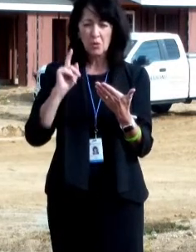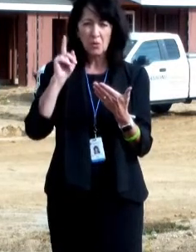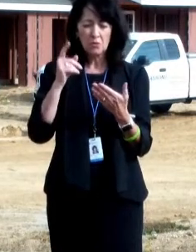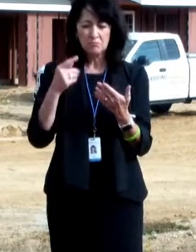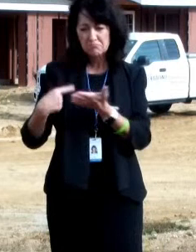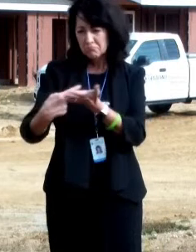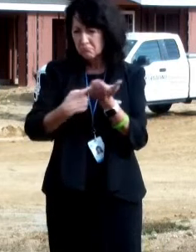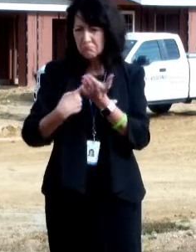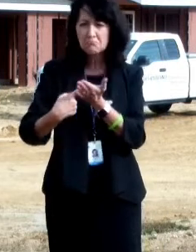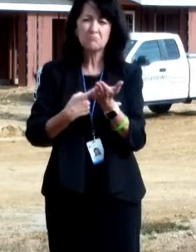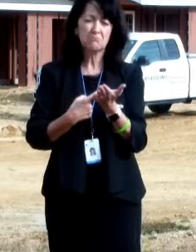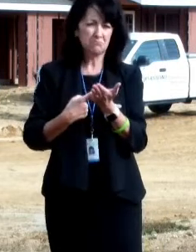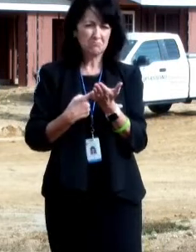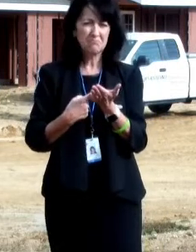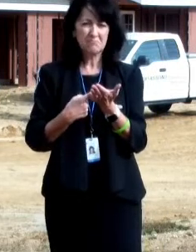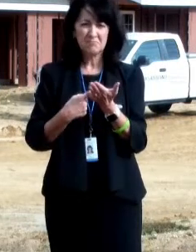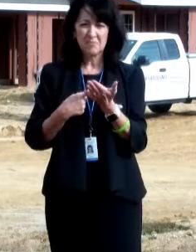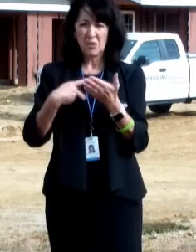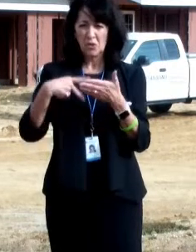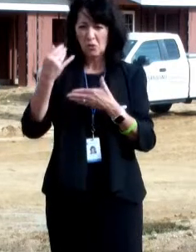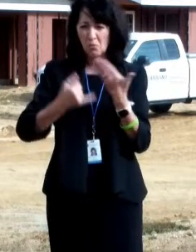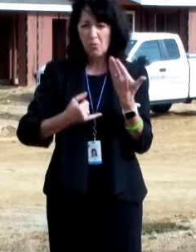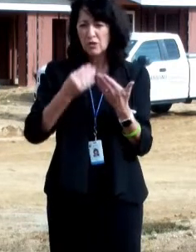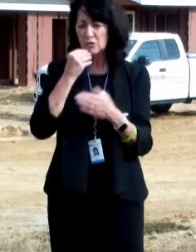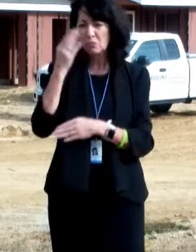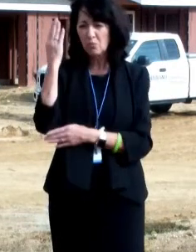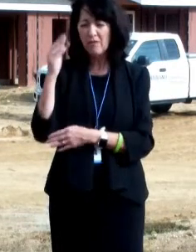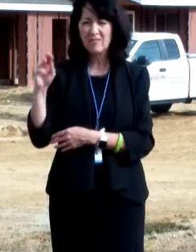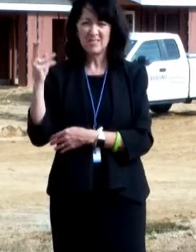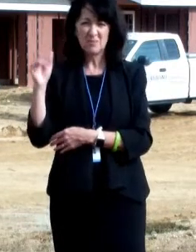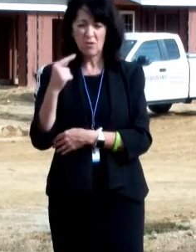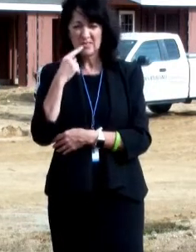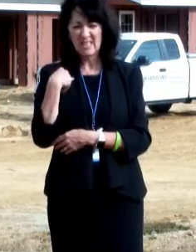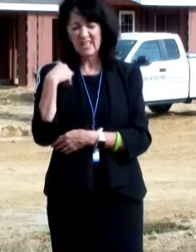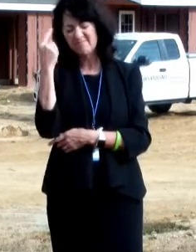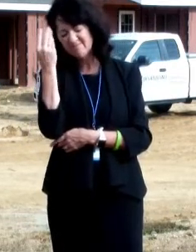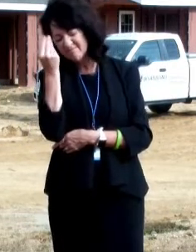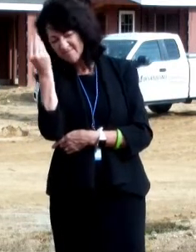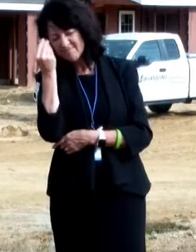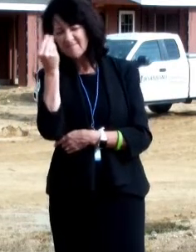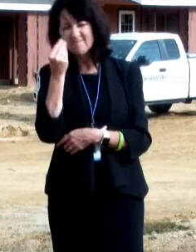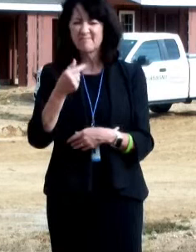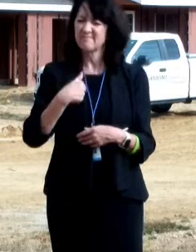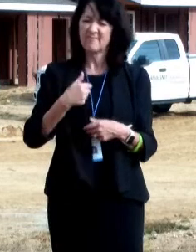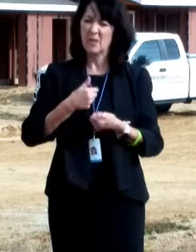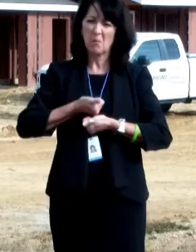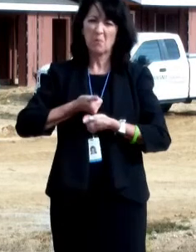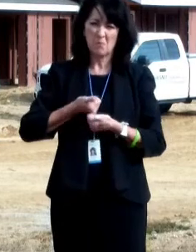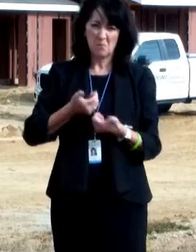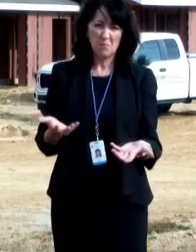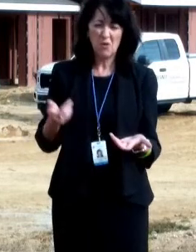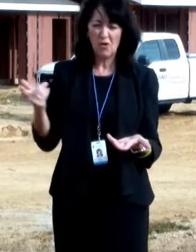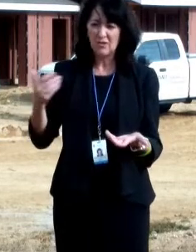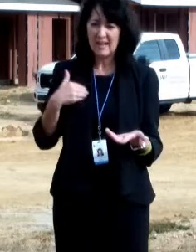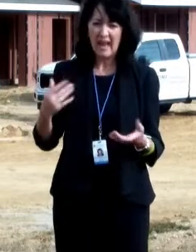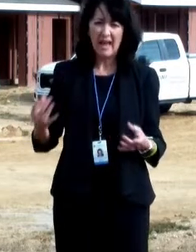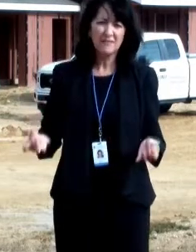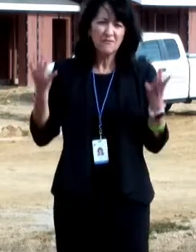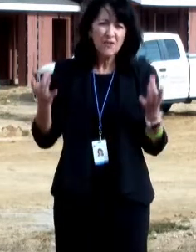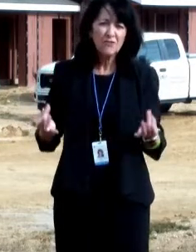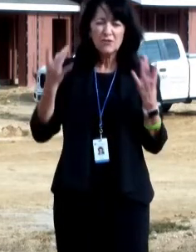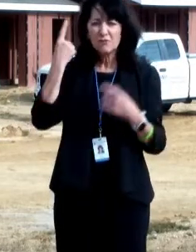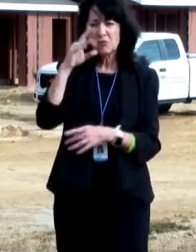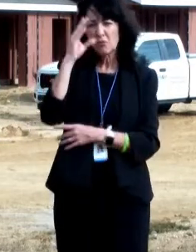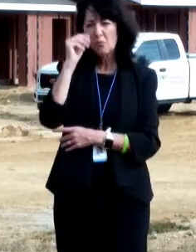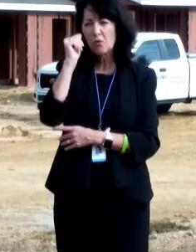and we talked about it. And Martha said, I said, "I'm burned out." She's burned out. She chaired the fundraising efforts for Boys and